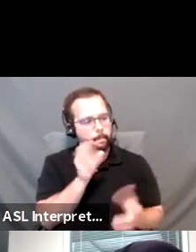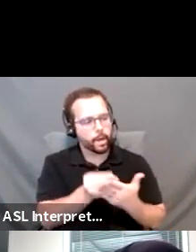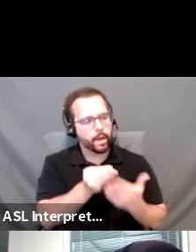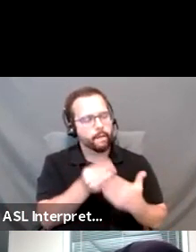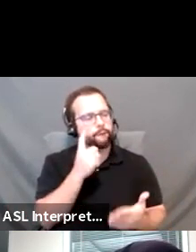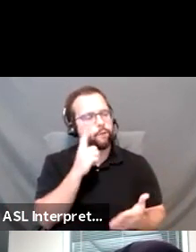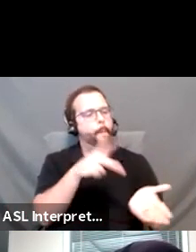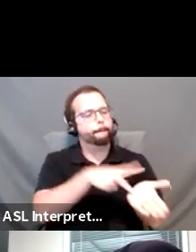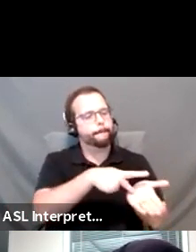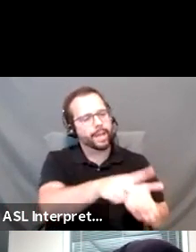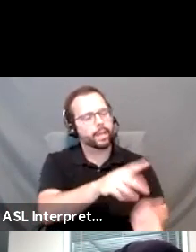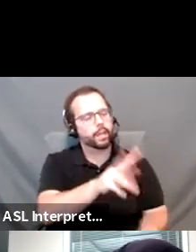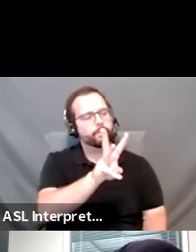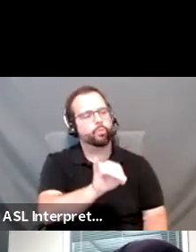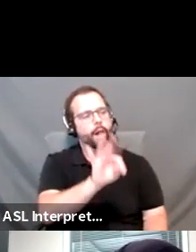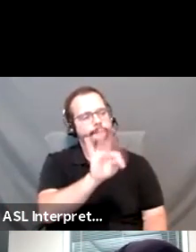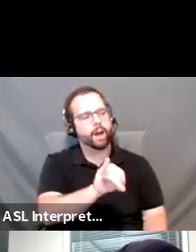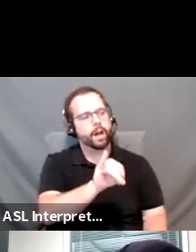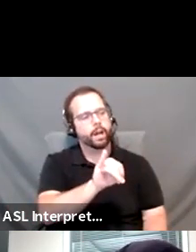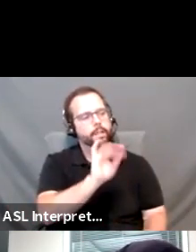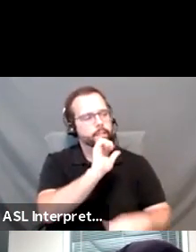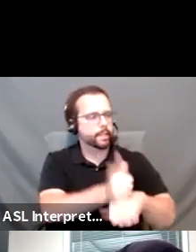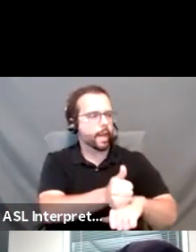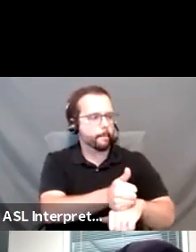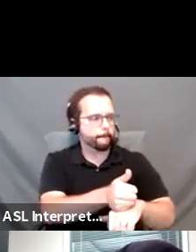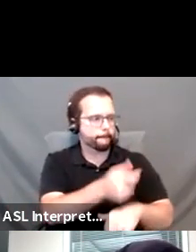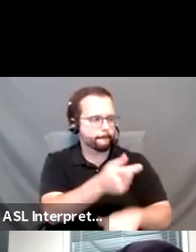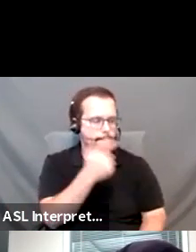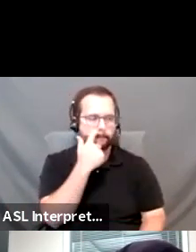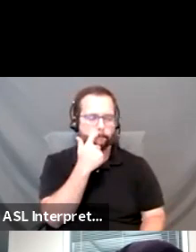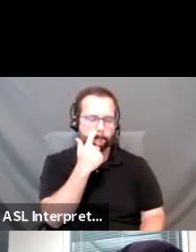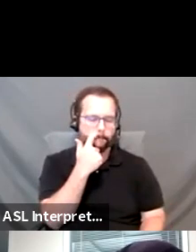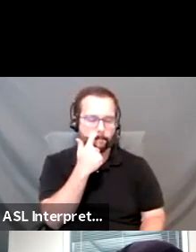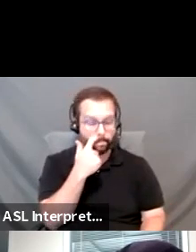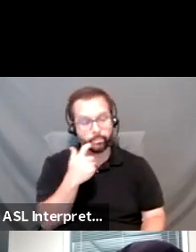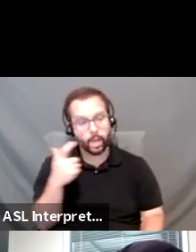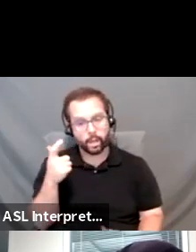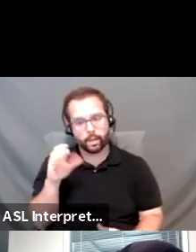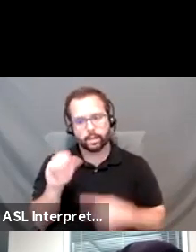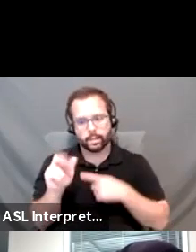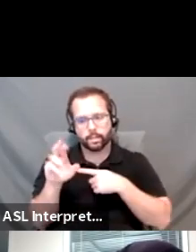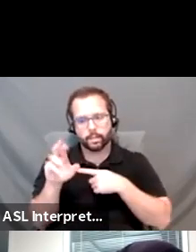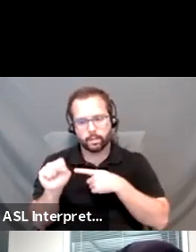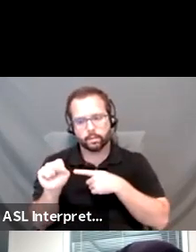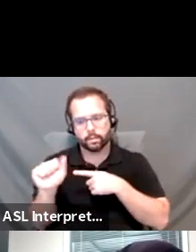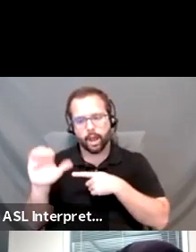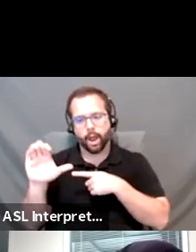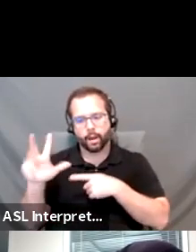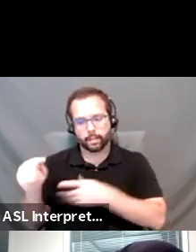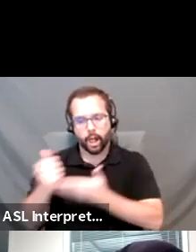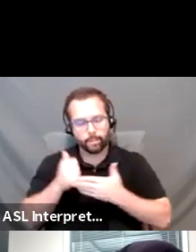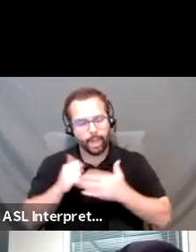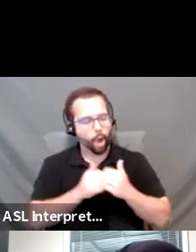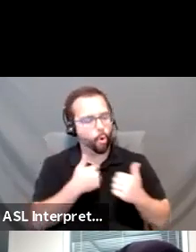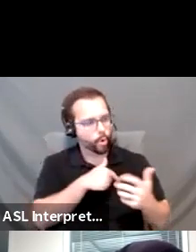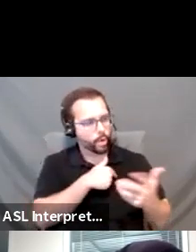paying for a Wi-Fi setup. So that's been able to really impact how we work with our consumers. And our recreation